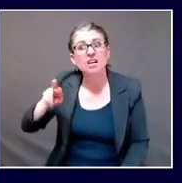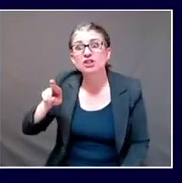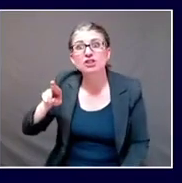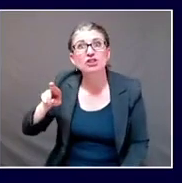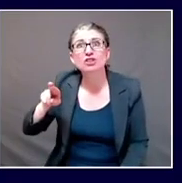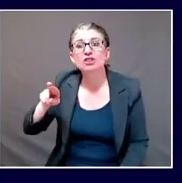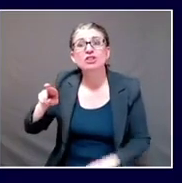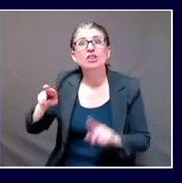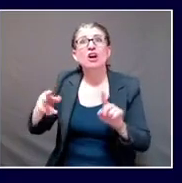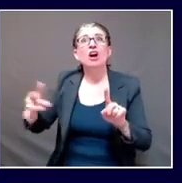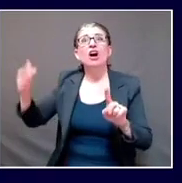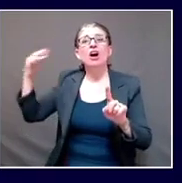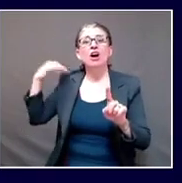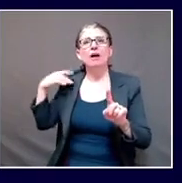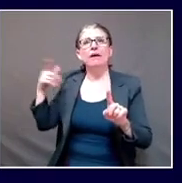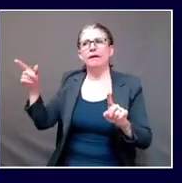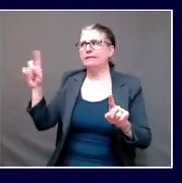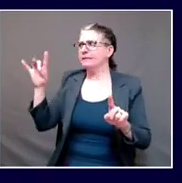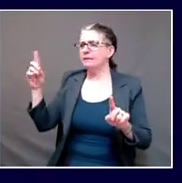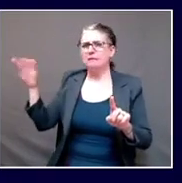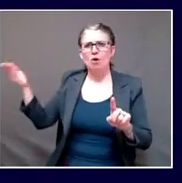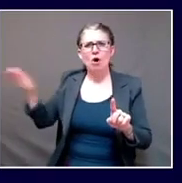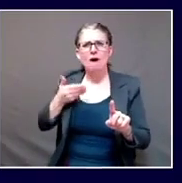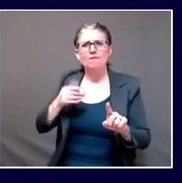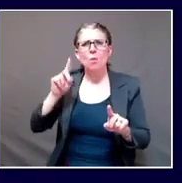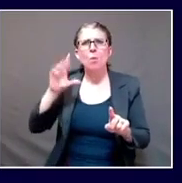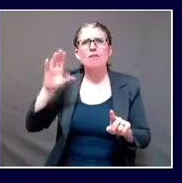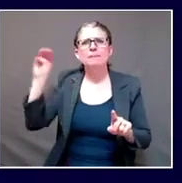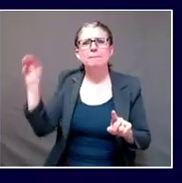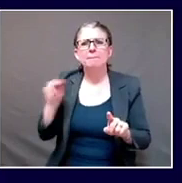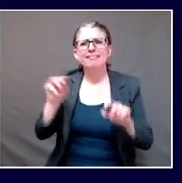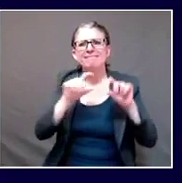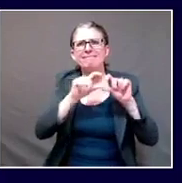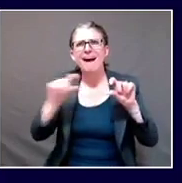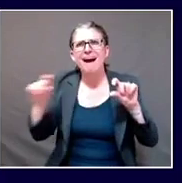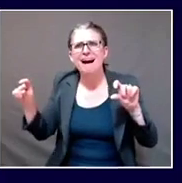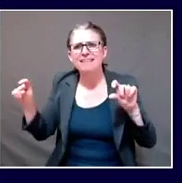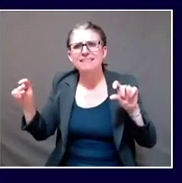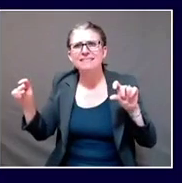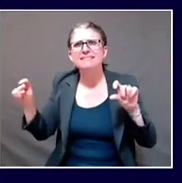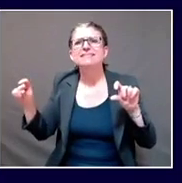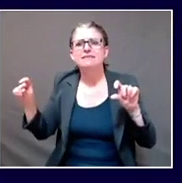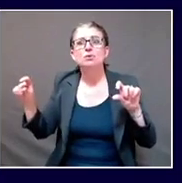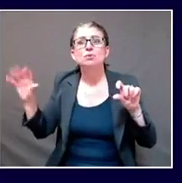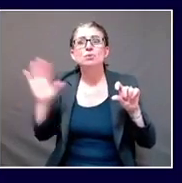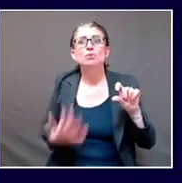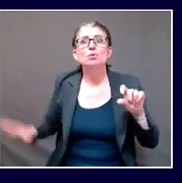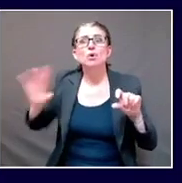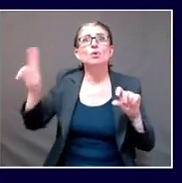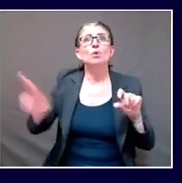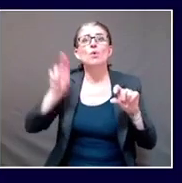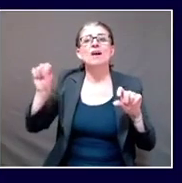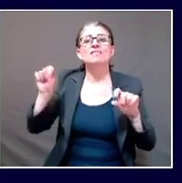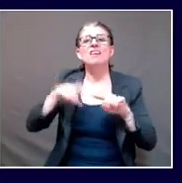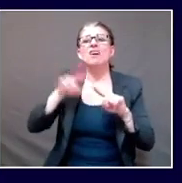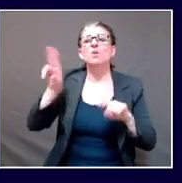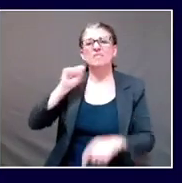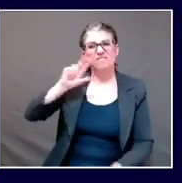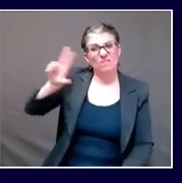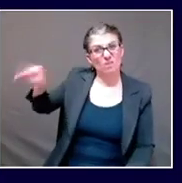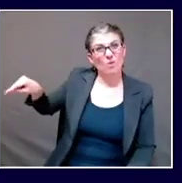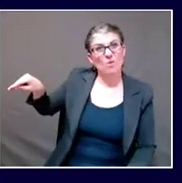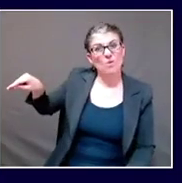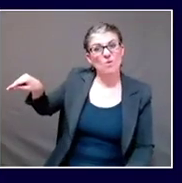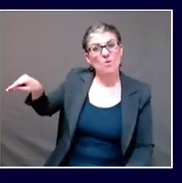the current hundred million? And I think that offer was made at a time when people did not rightly know whether Pfizer would be approved,